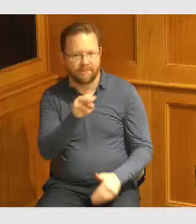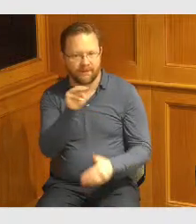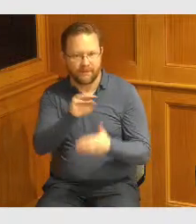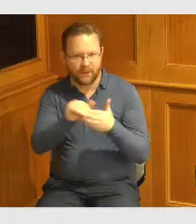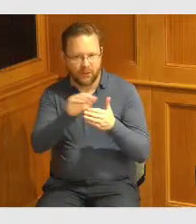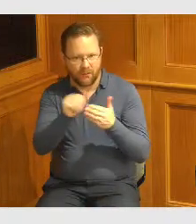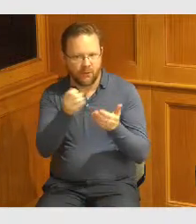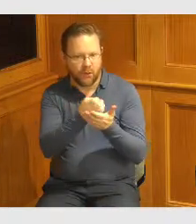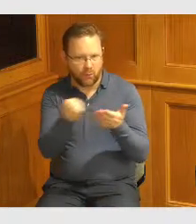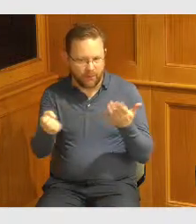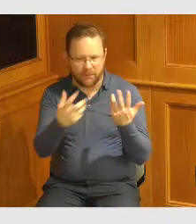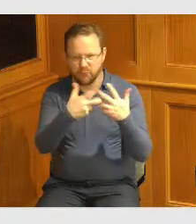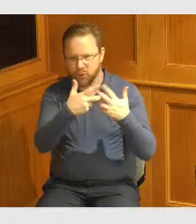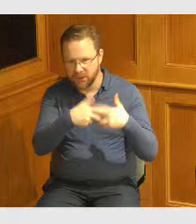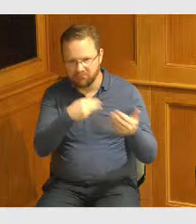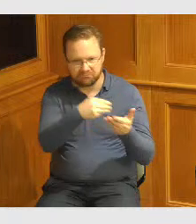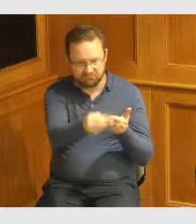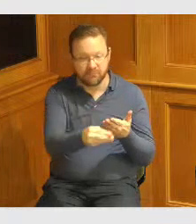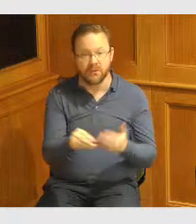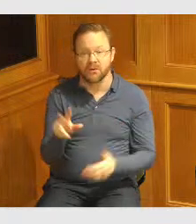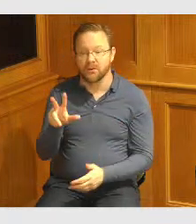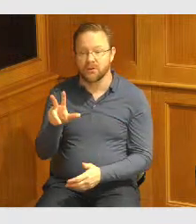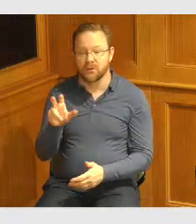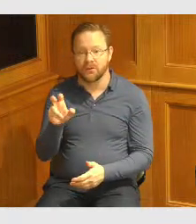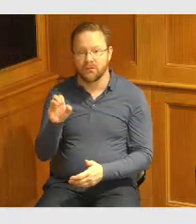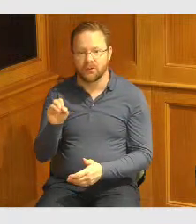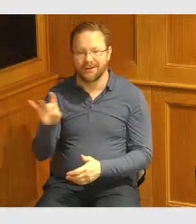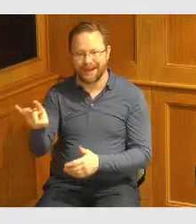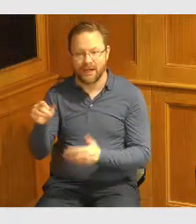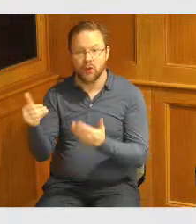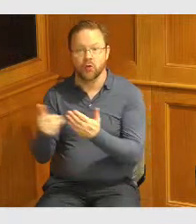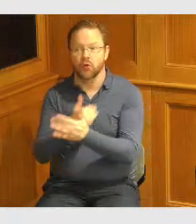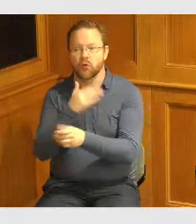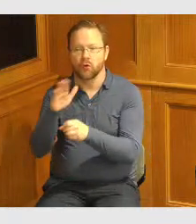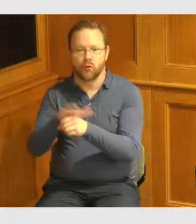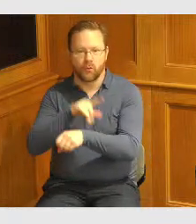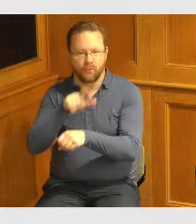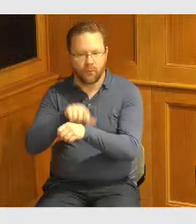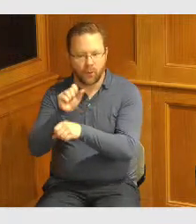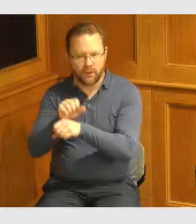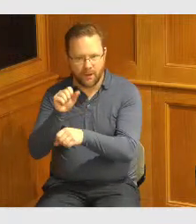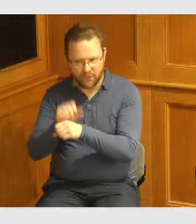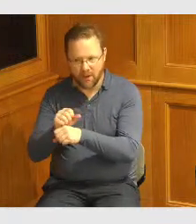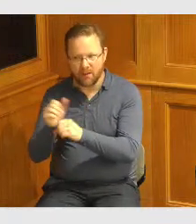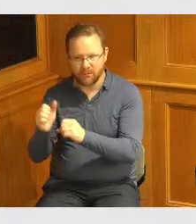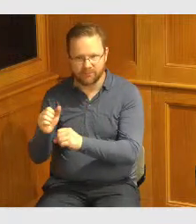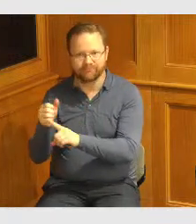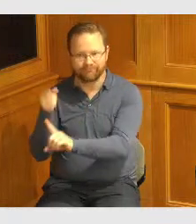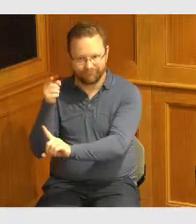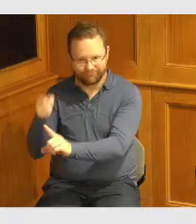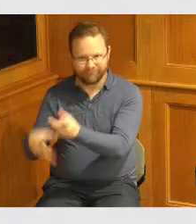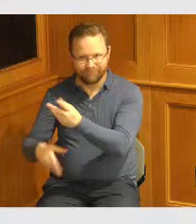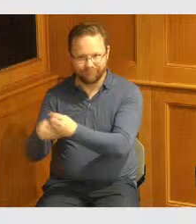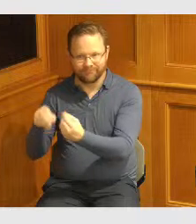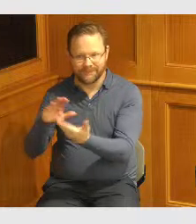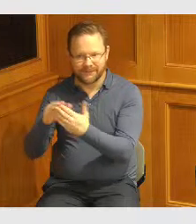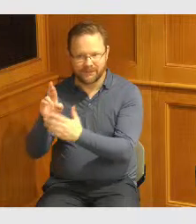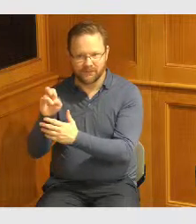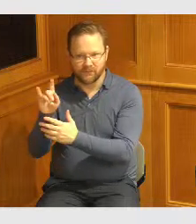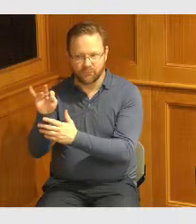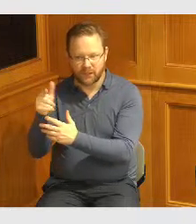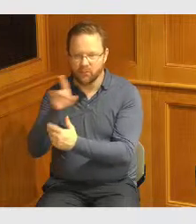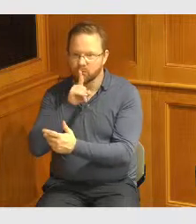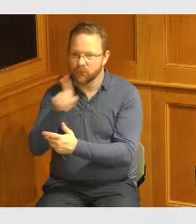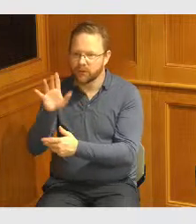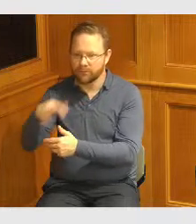and equipment. There will be 308 new permanent full-time positions created in the City of Reading, so this will be a major expansion and a